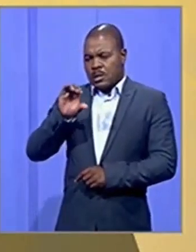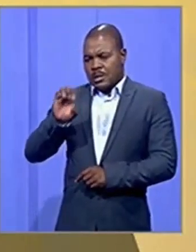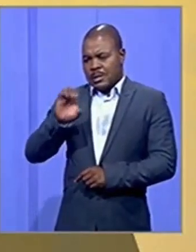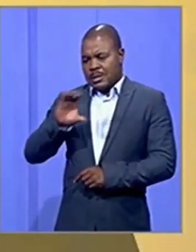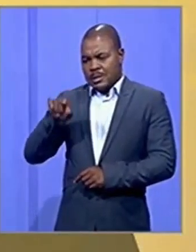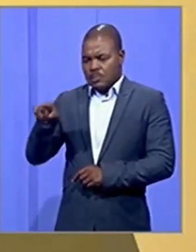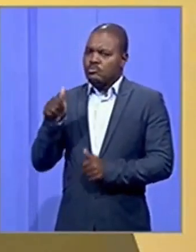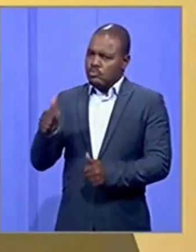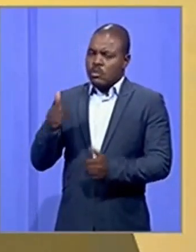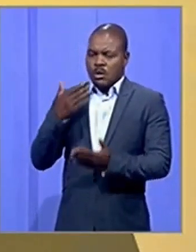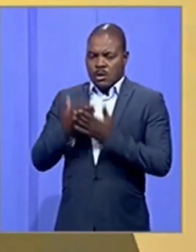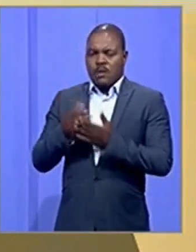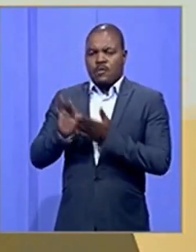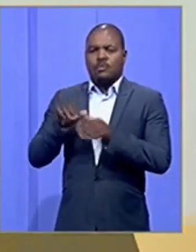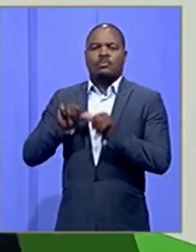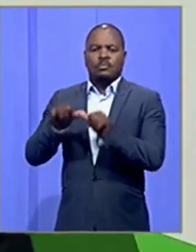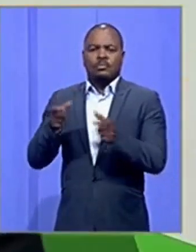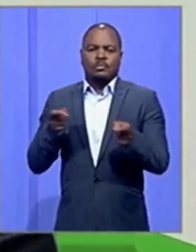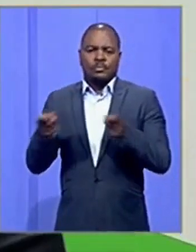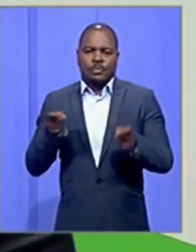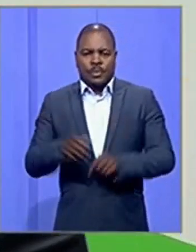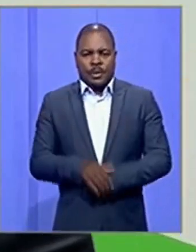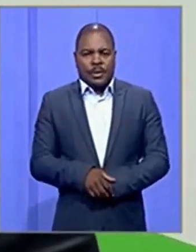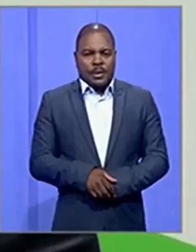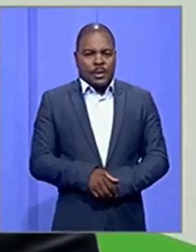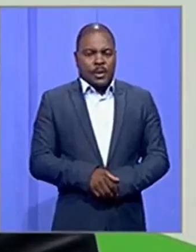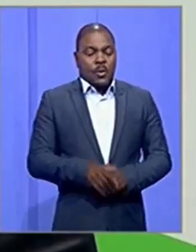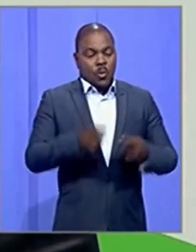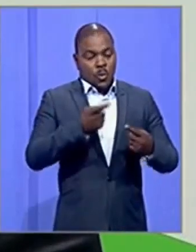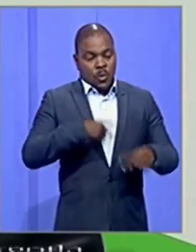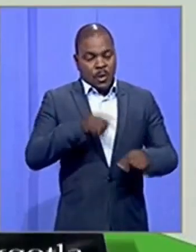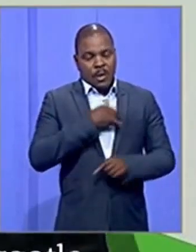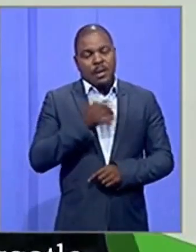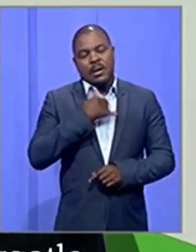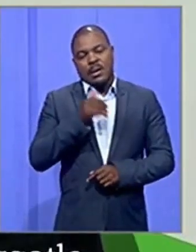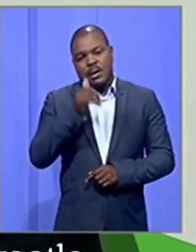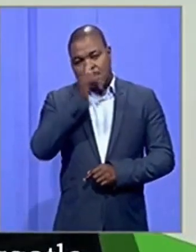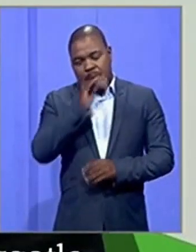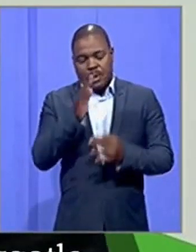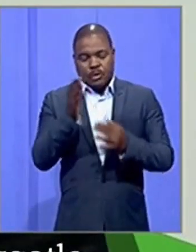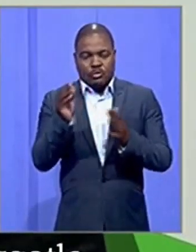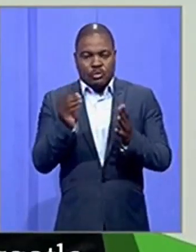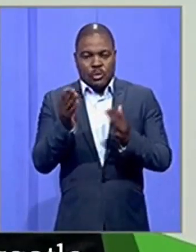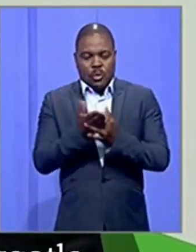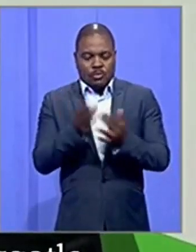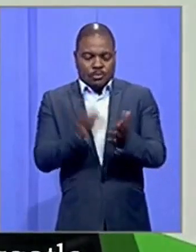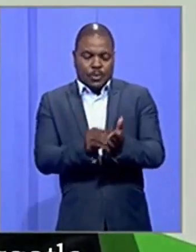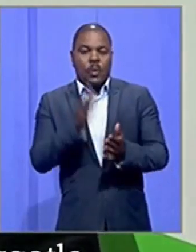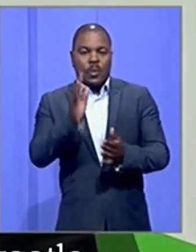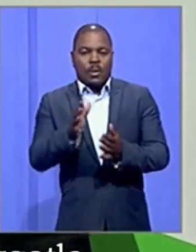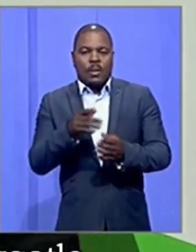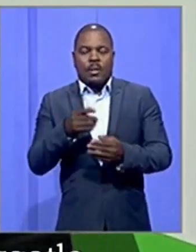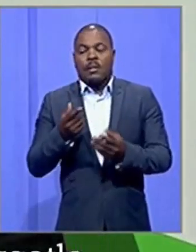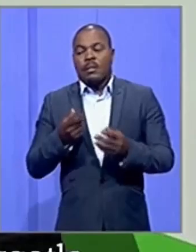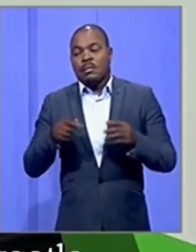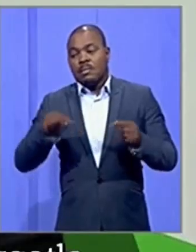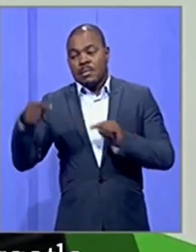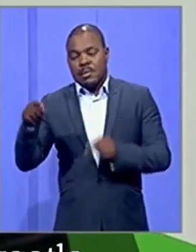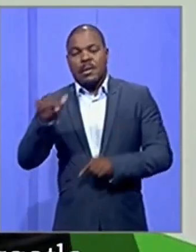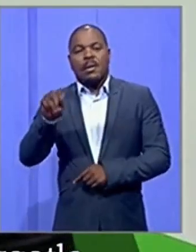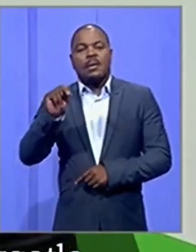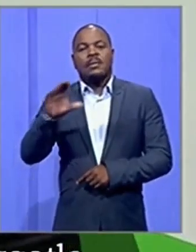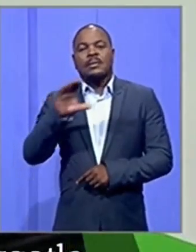dikgetho. We will be pursuing criminal charges against ANC officials involved in the destruction